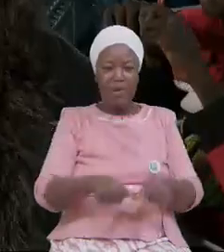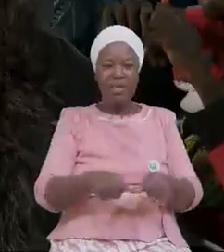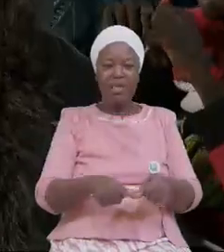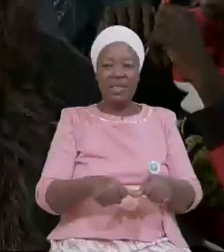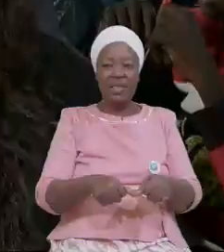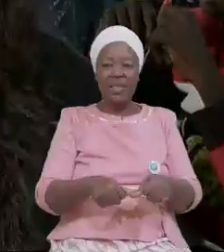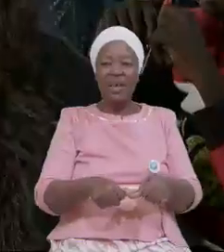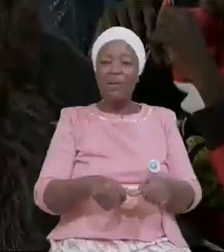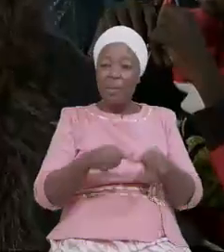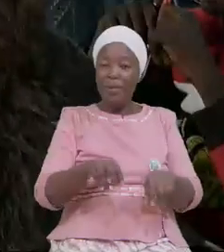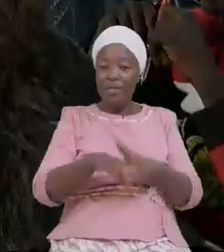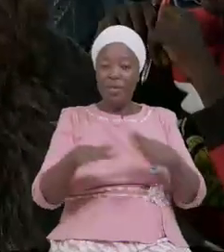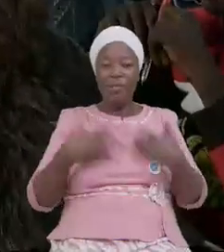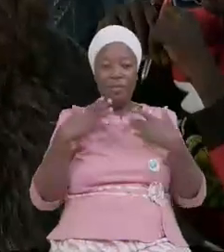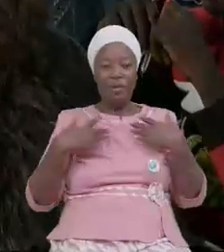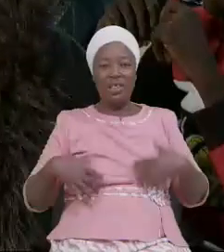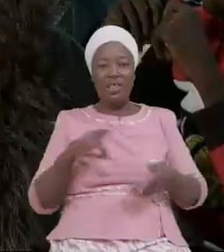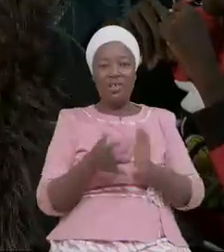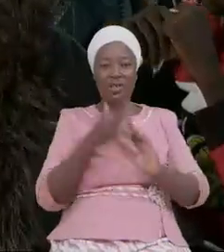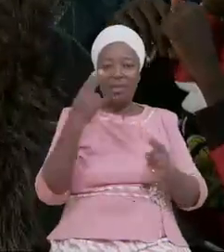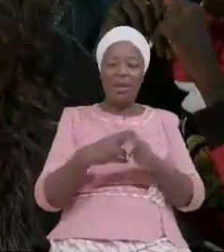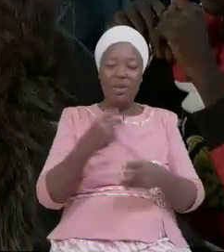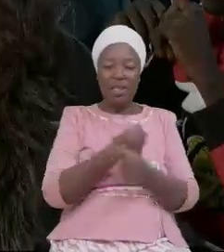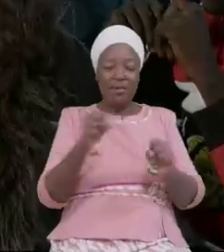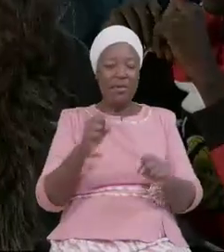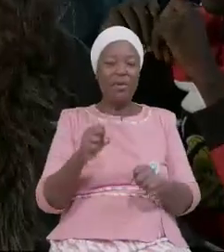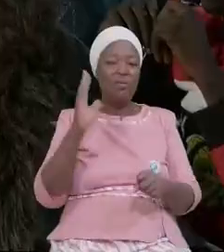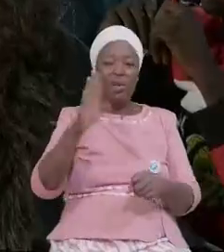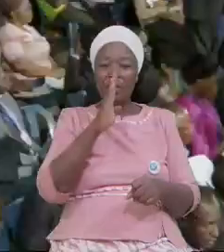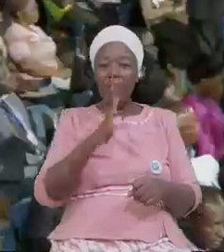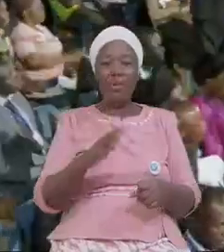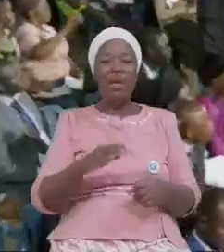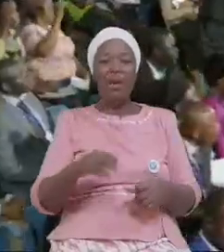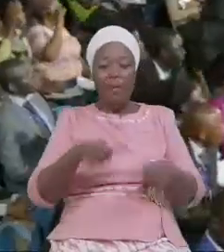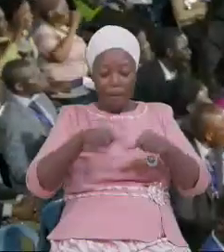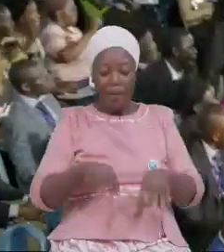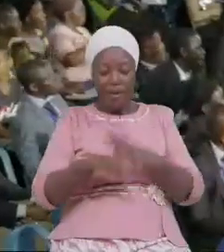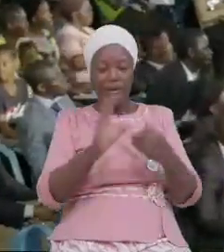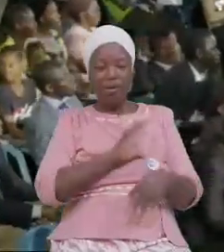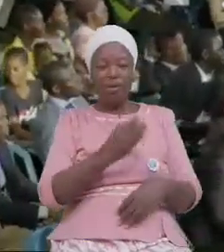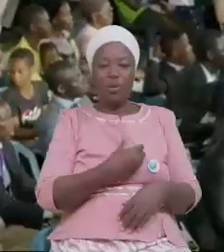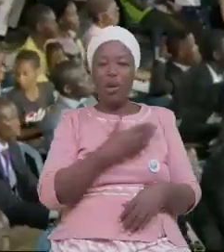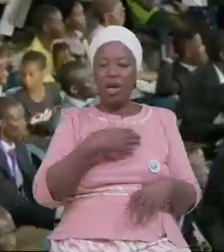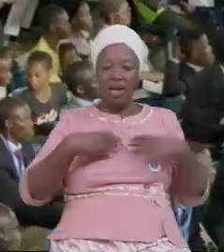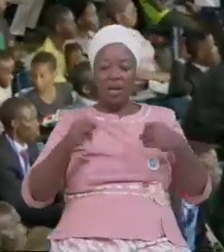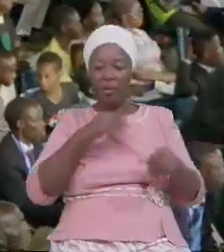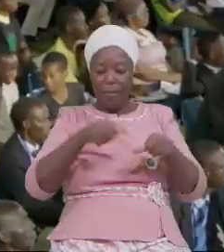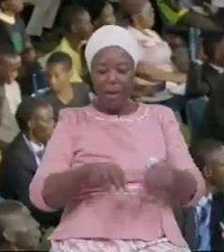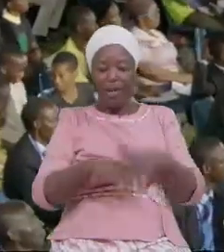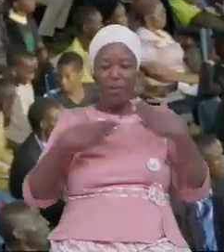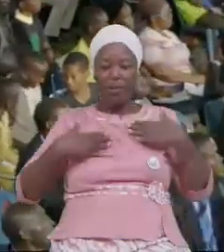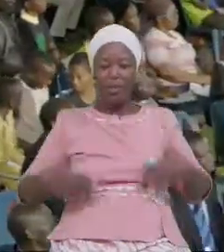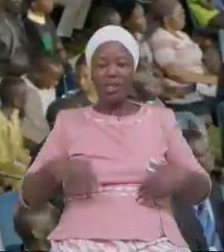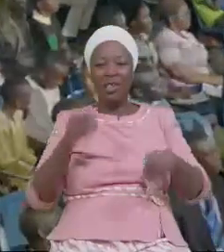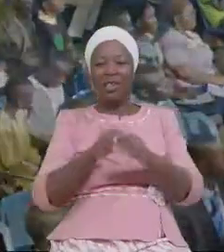The salvation will be permanent in your soul. Did you hear that young